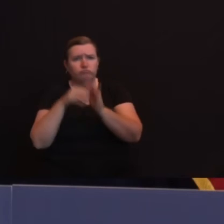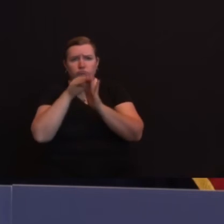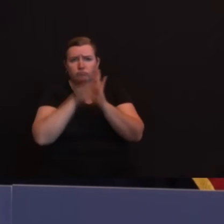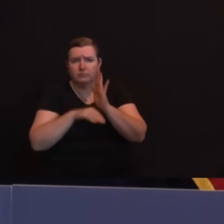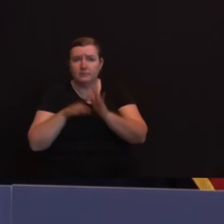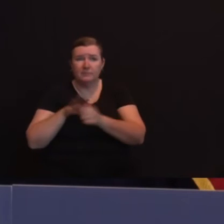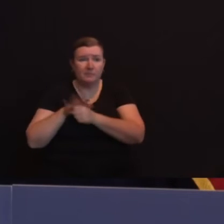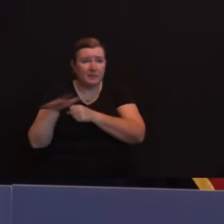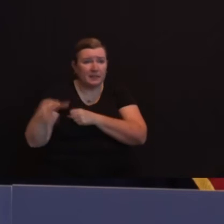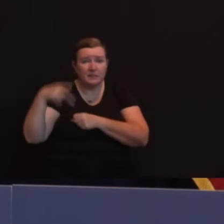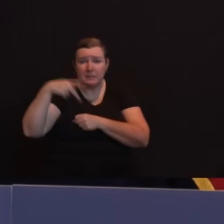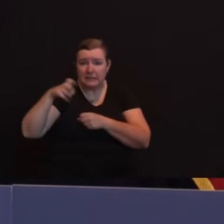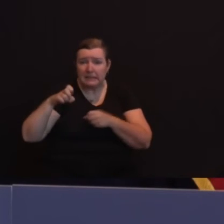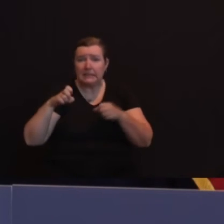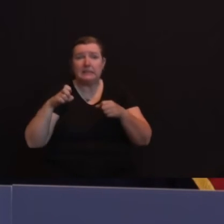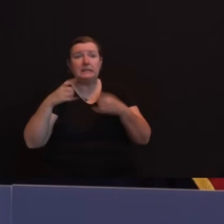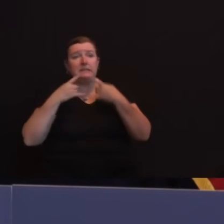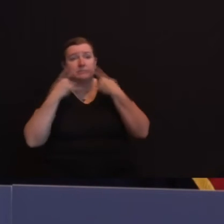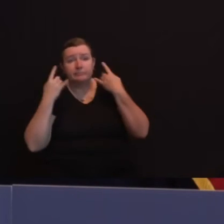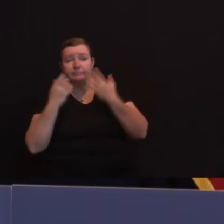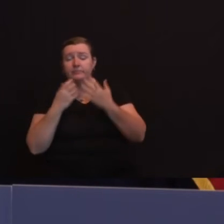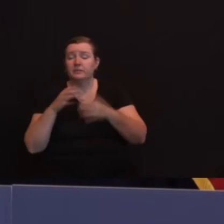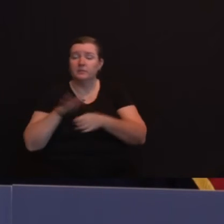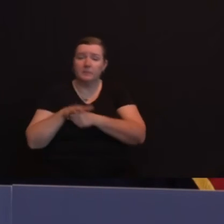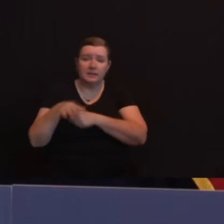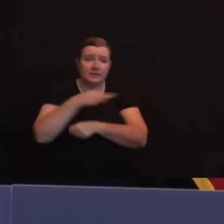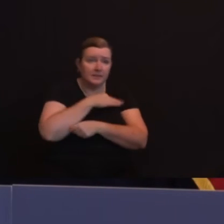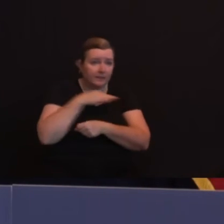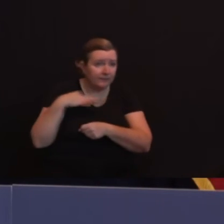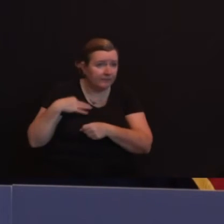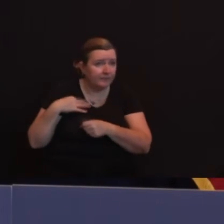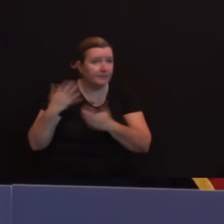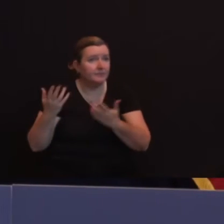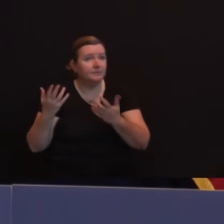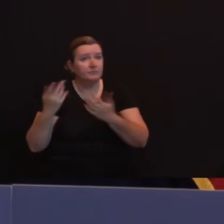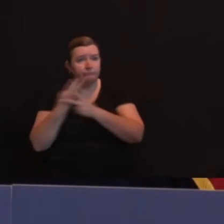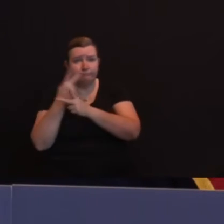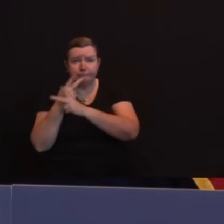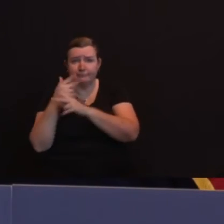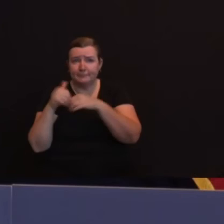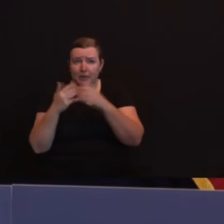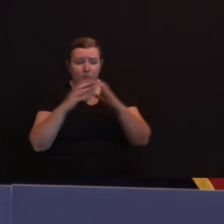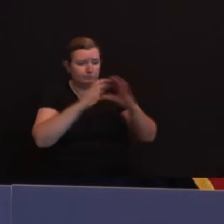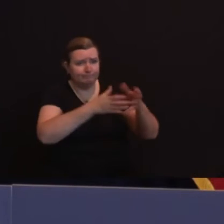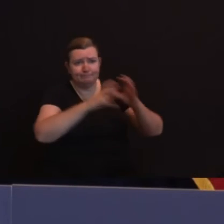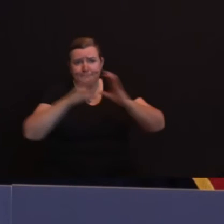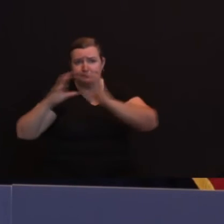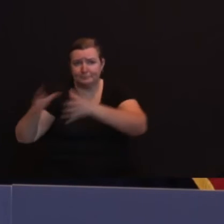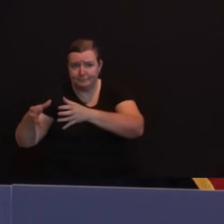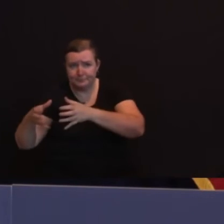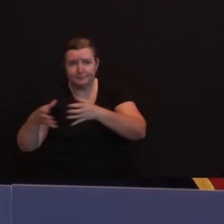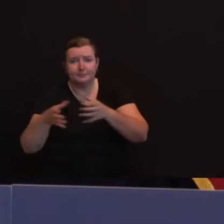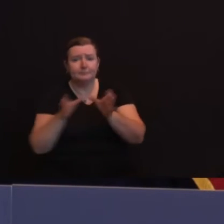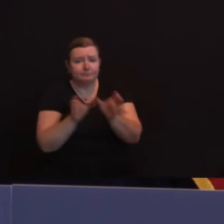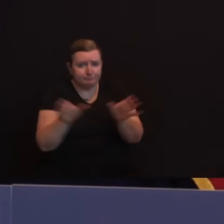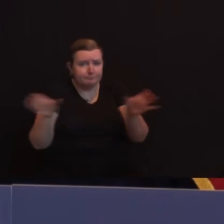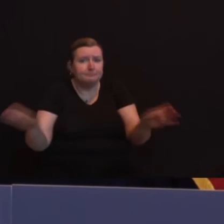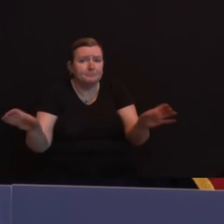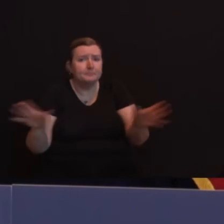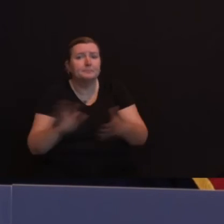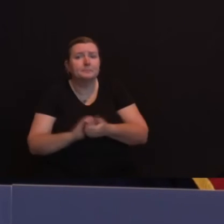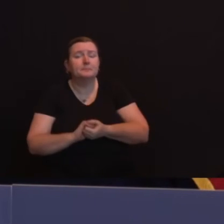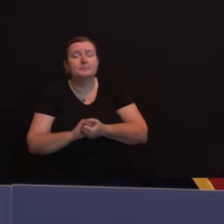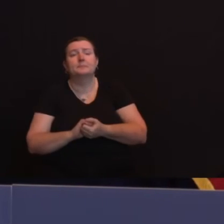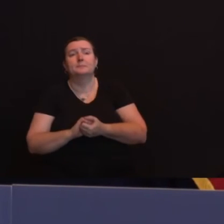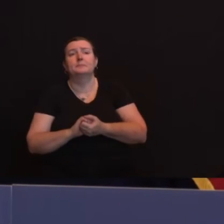staffing, they've tested that they can cohort appropriately, and that they are